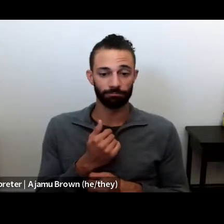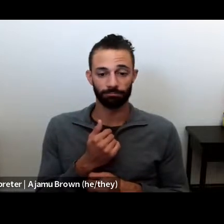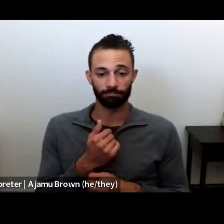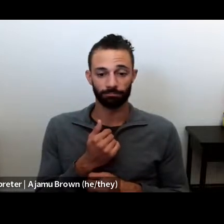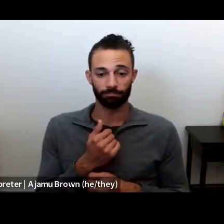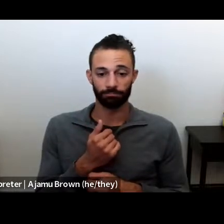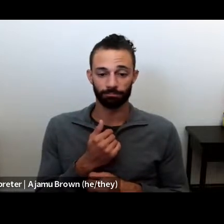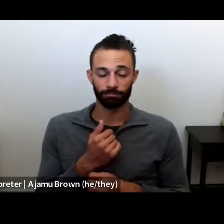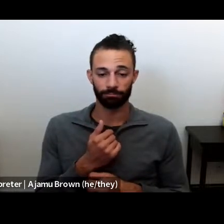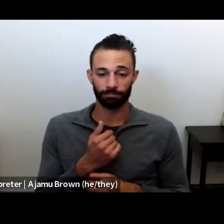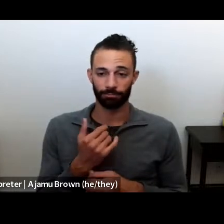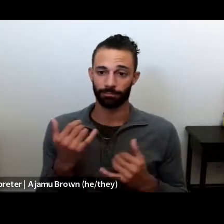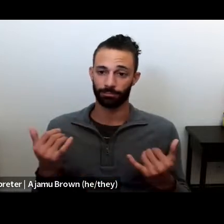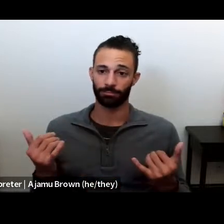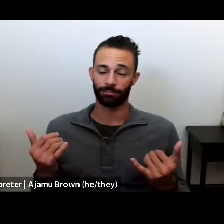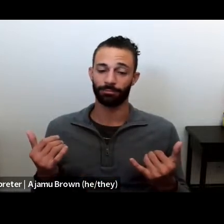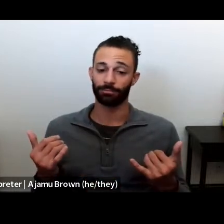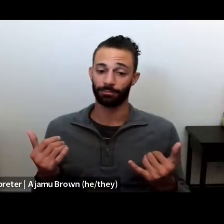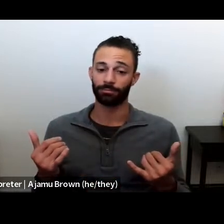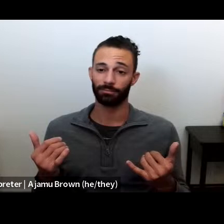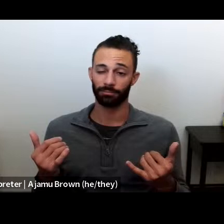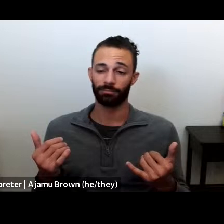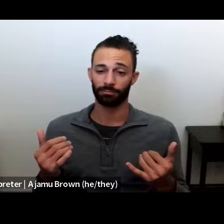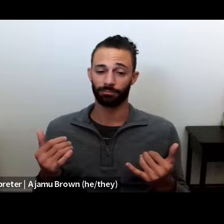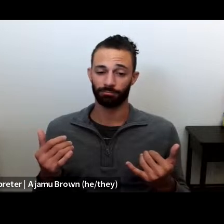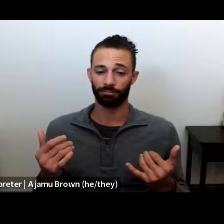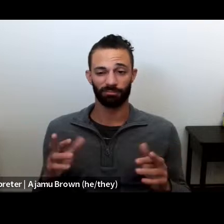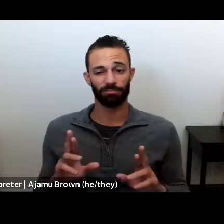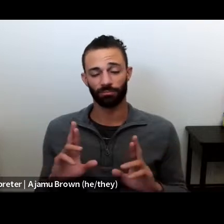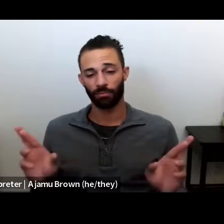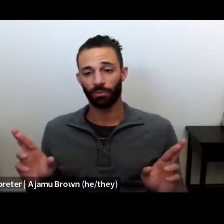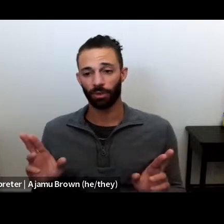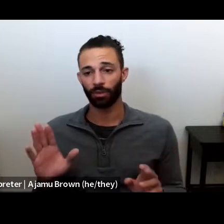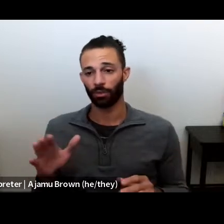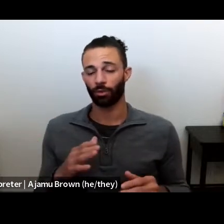it's time to hold your heart well.